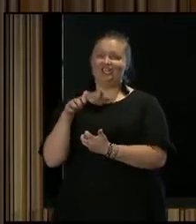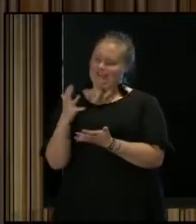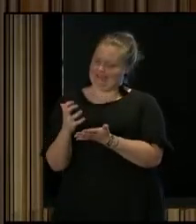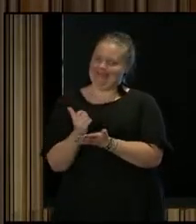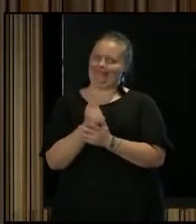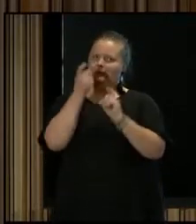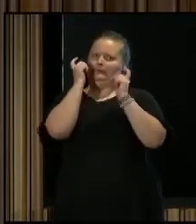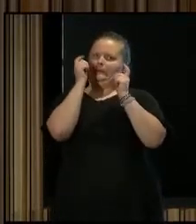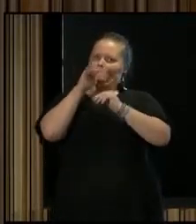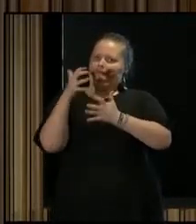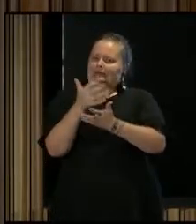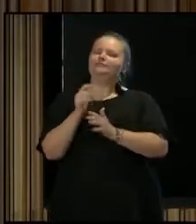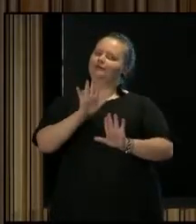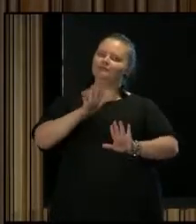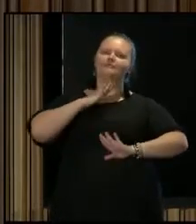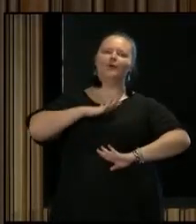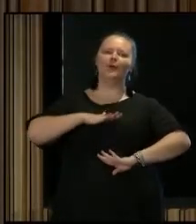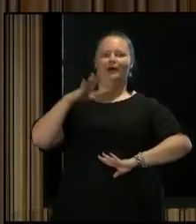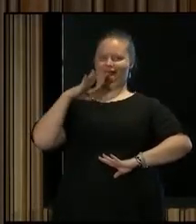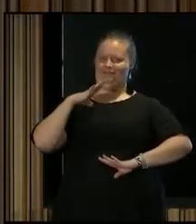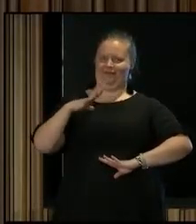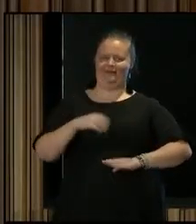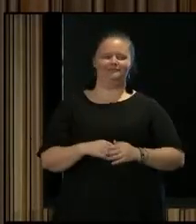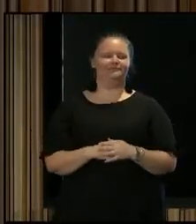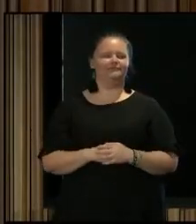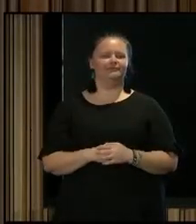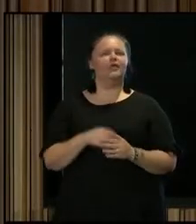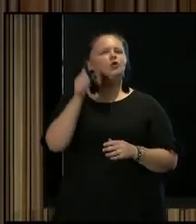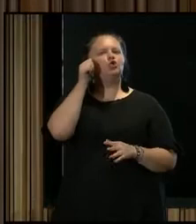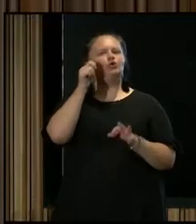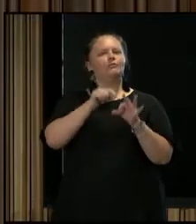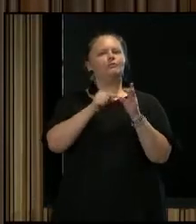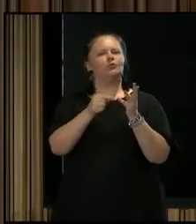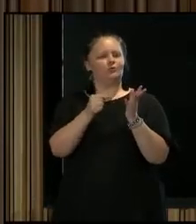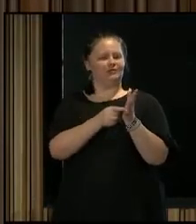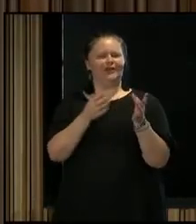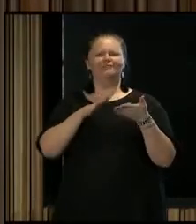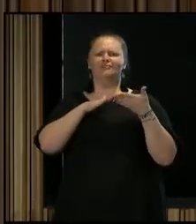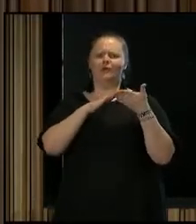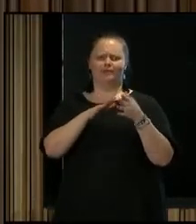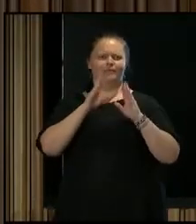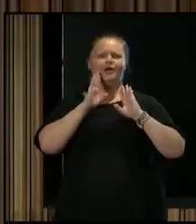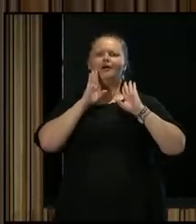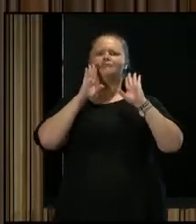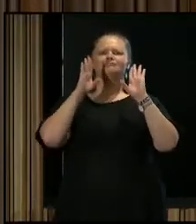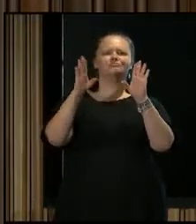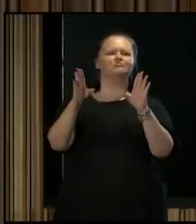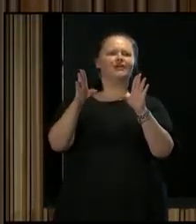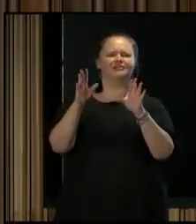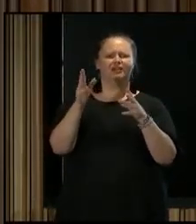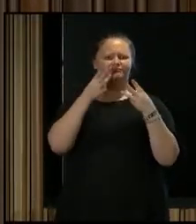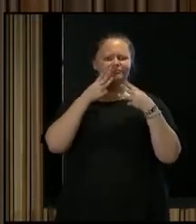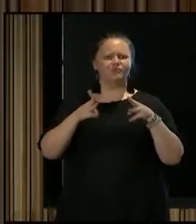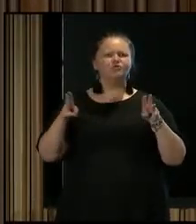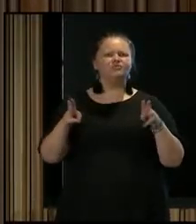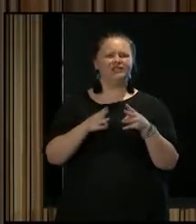collections. But as you know, QUT helped launch the career of some amazing musicians such as Kate Miller-Heidke,